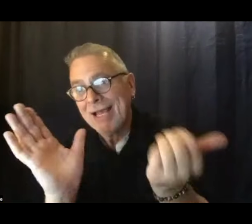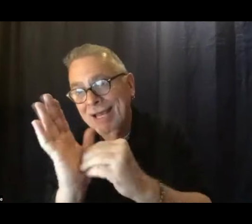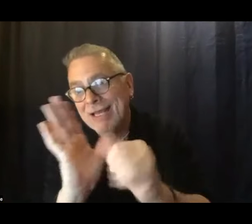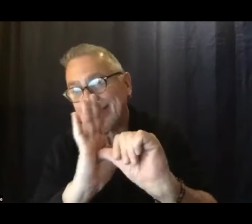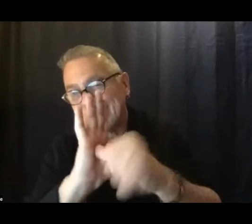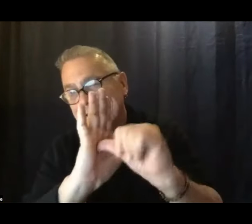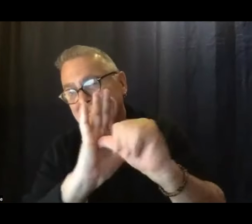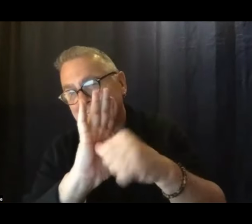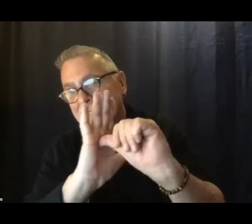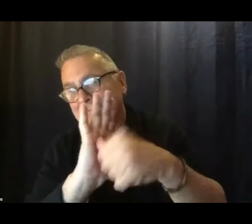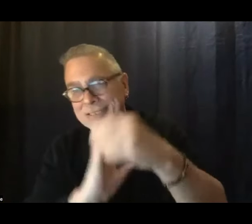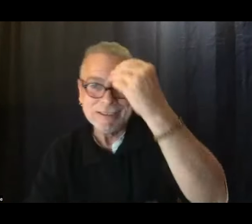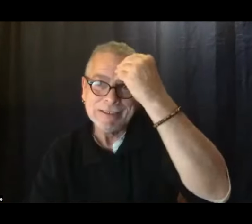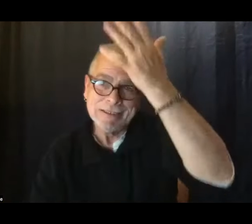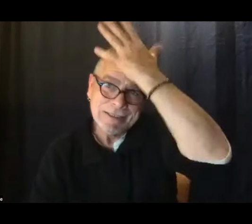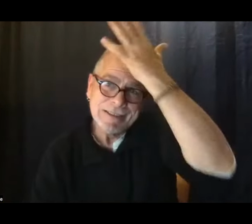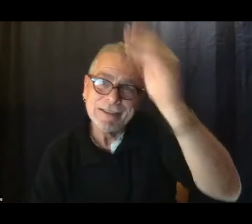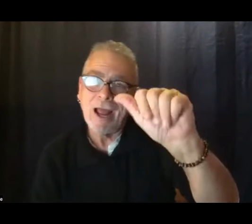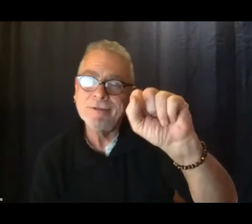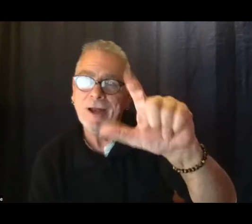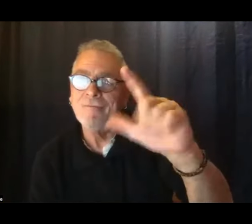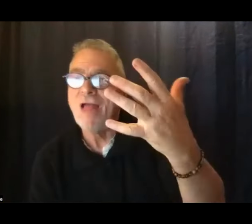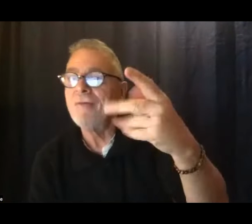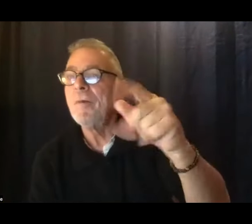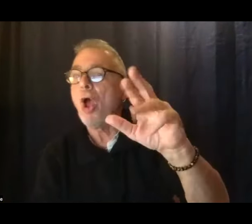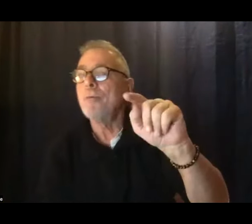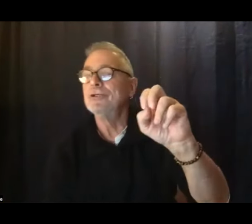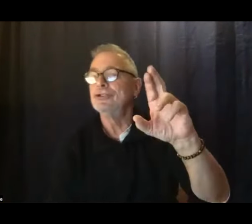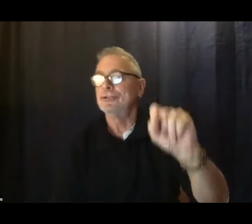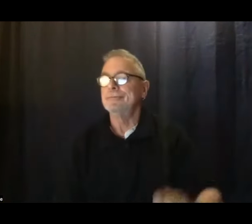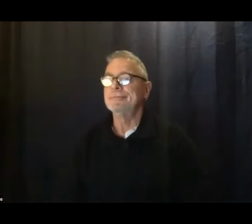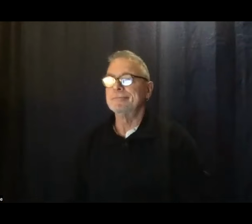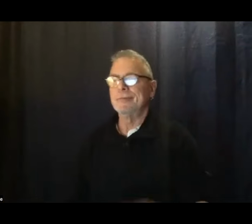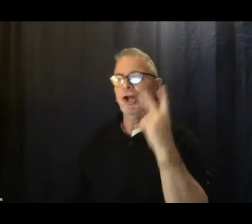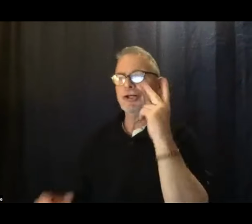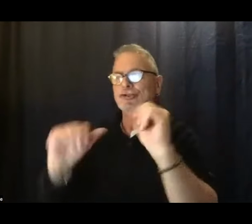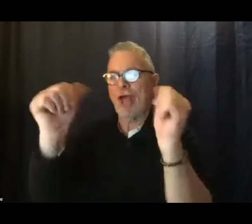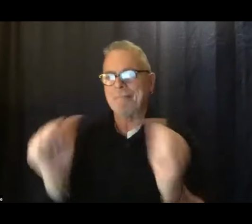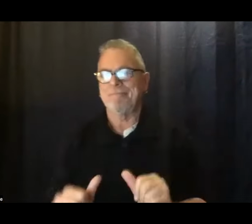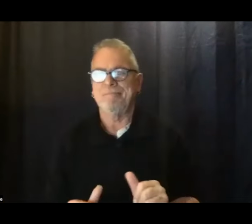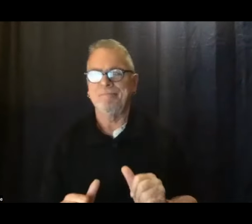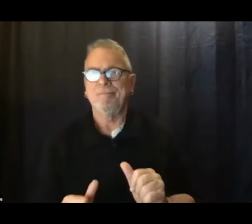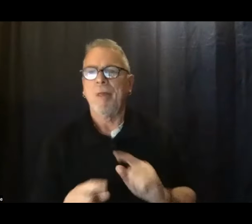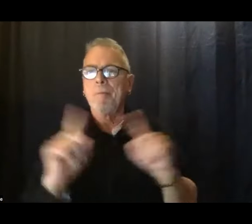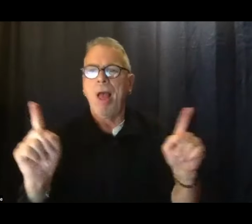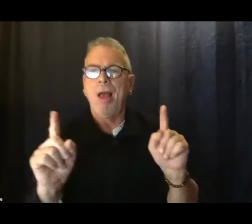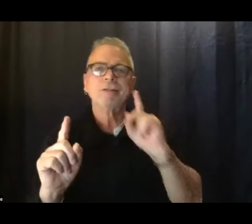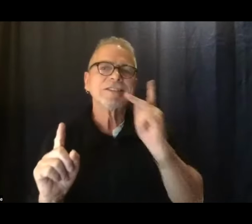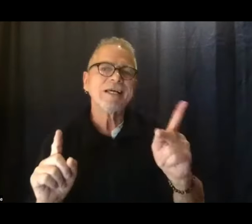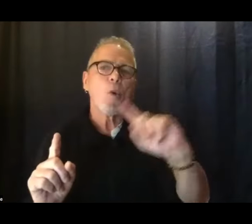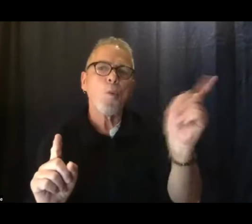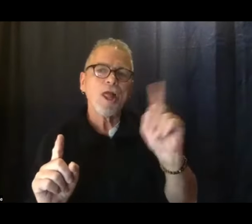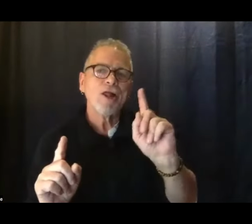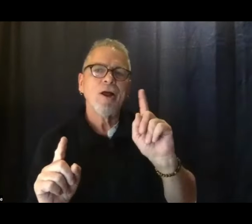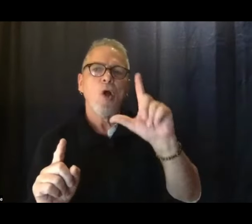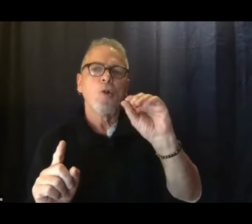again, sign production. I'm going to emphasize that throughout. That's something that you really need to look at because ASL production, the sign production